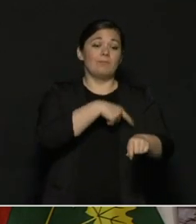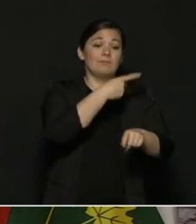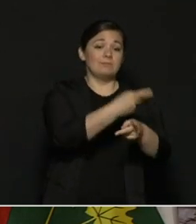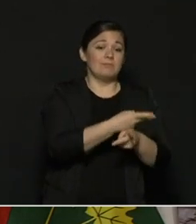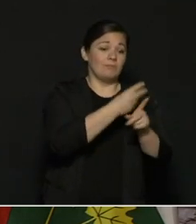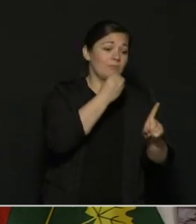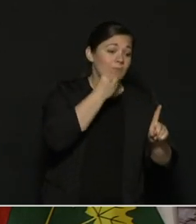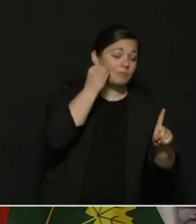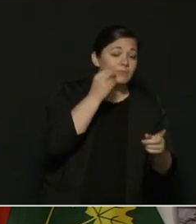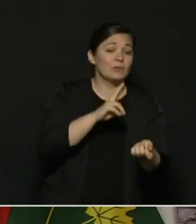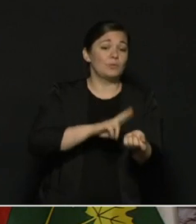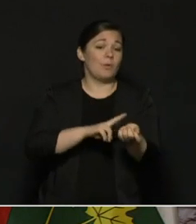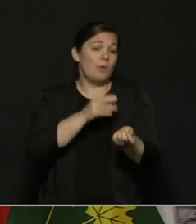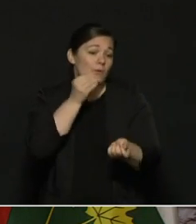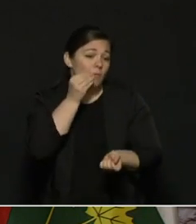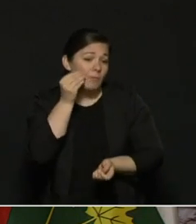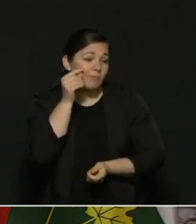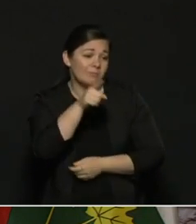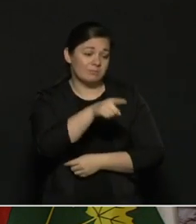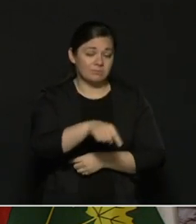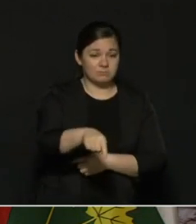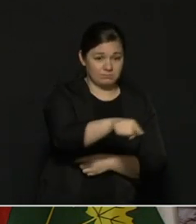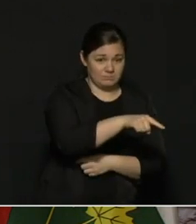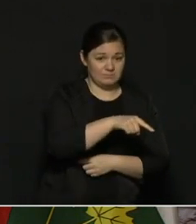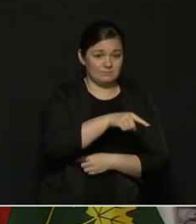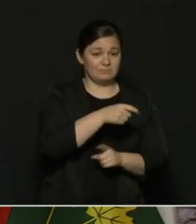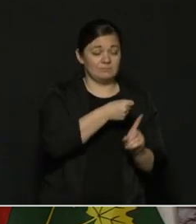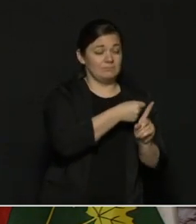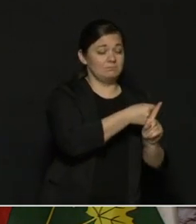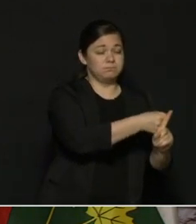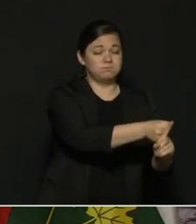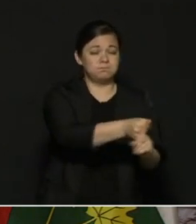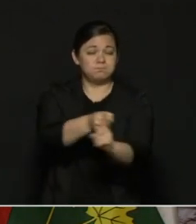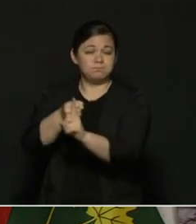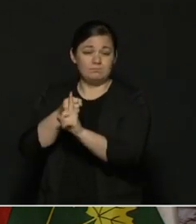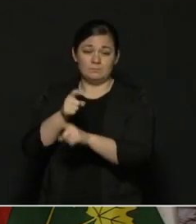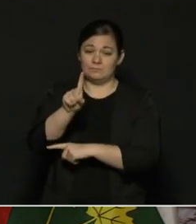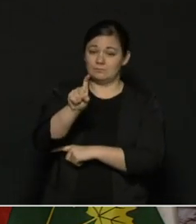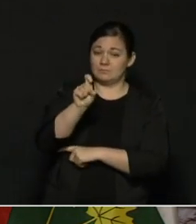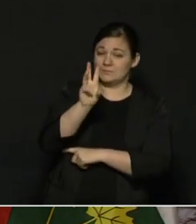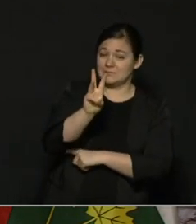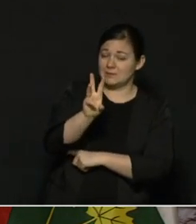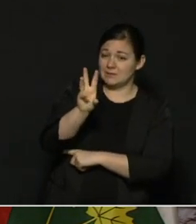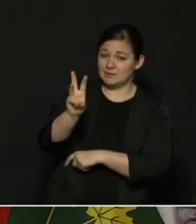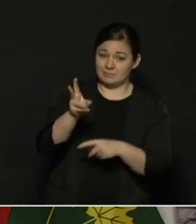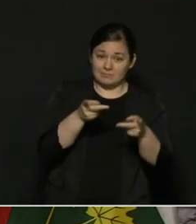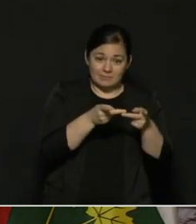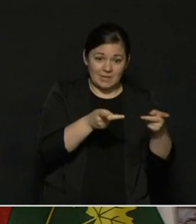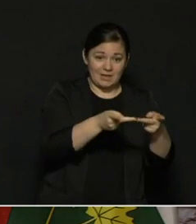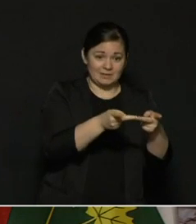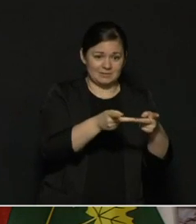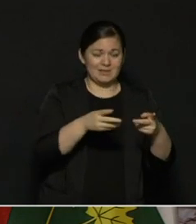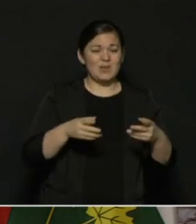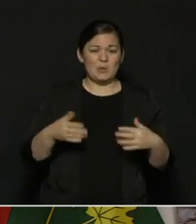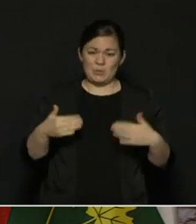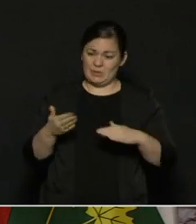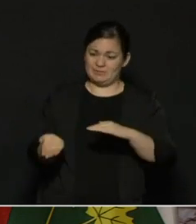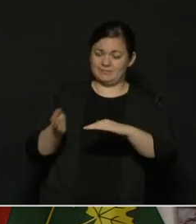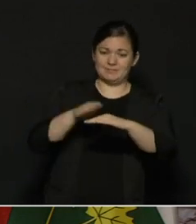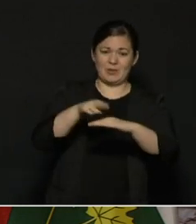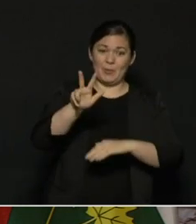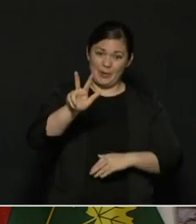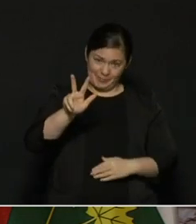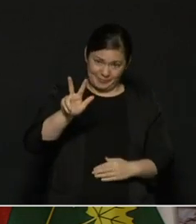we have 166 active outbreaks, so that's an increase of 3 since yesterday. And the number of